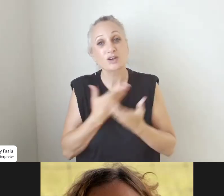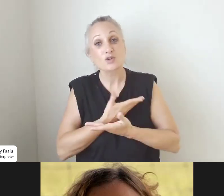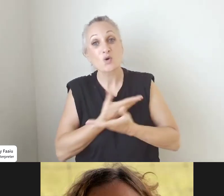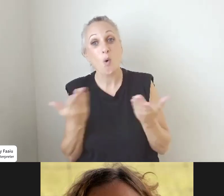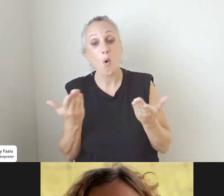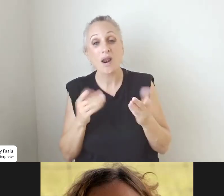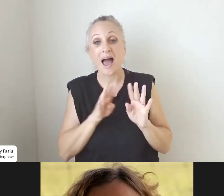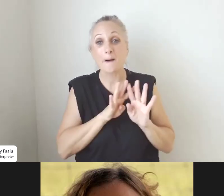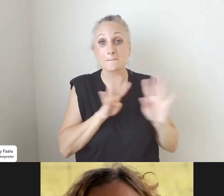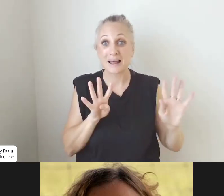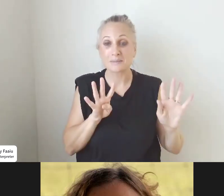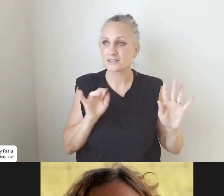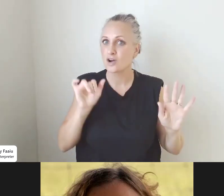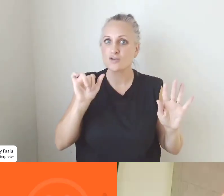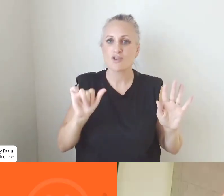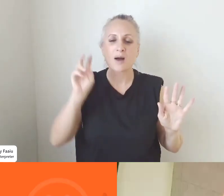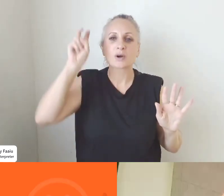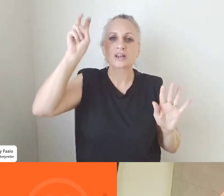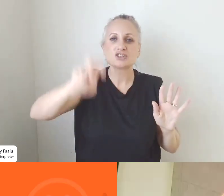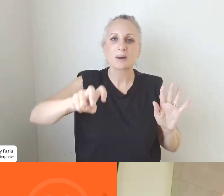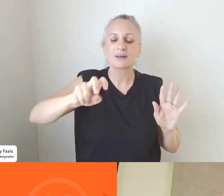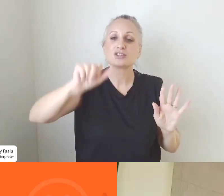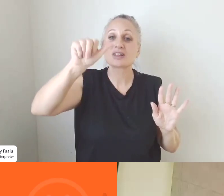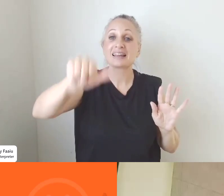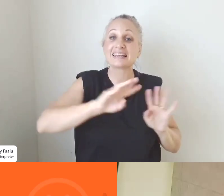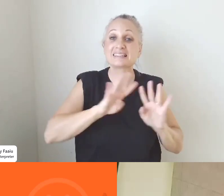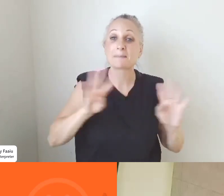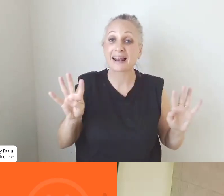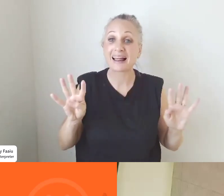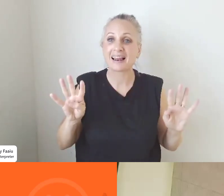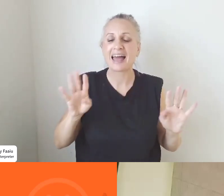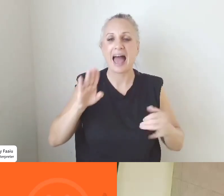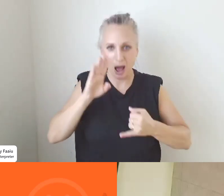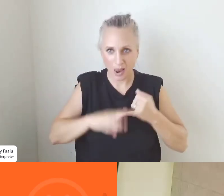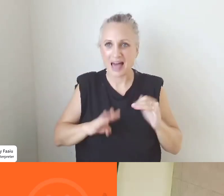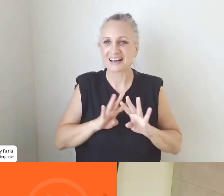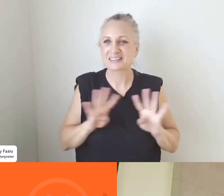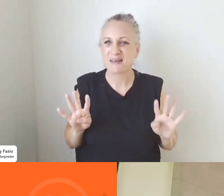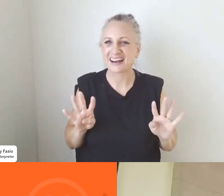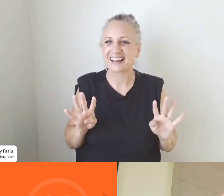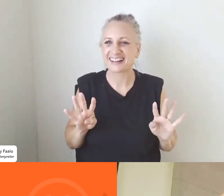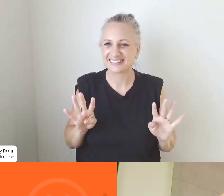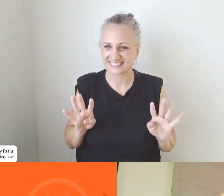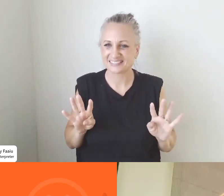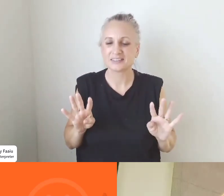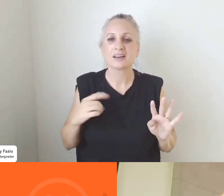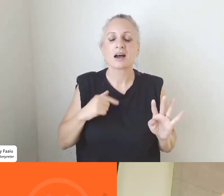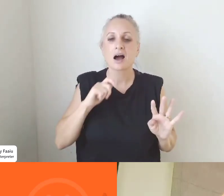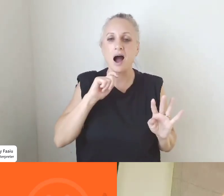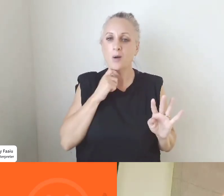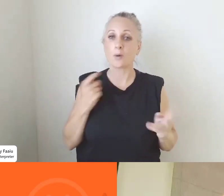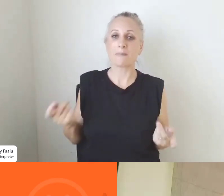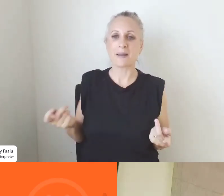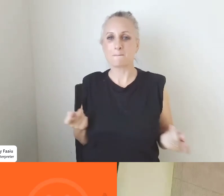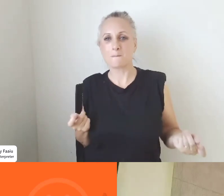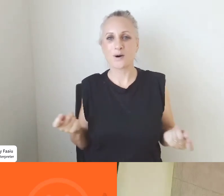going to jump into the next panel, which is our last one, and I will be moderating this one